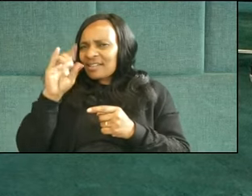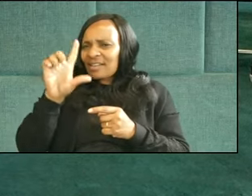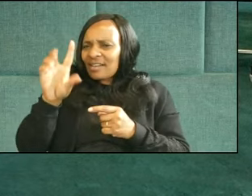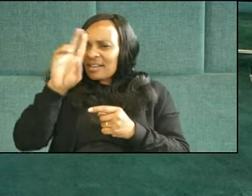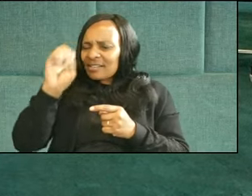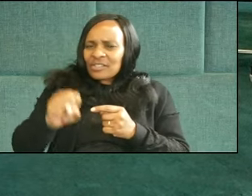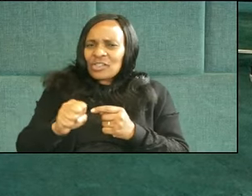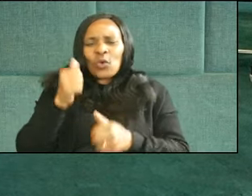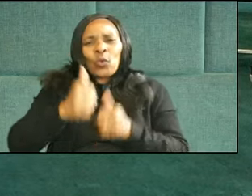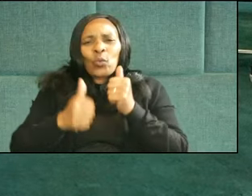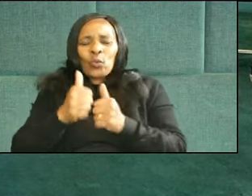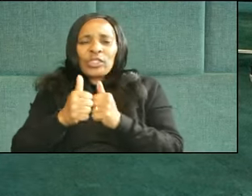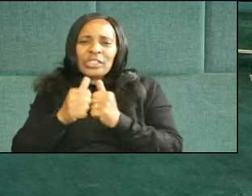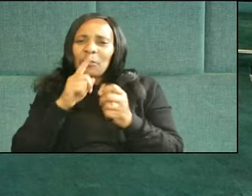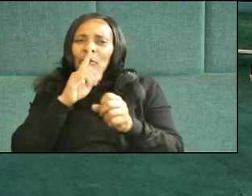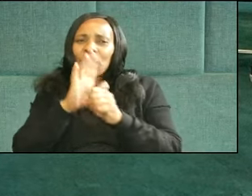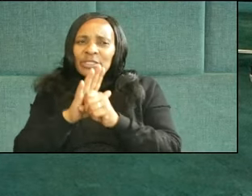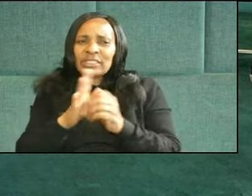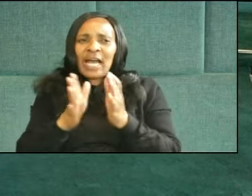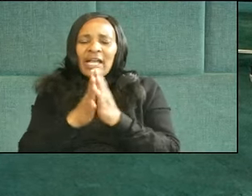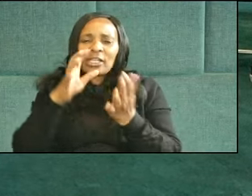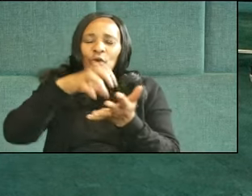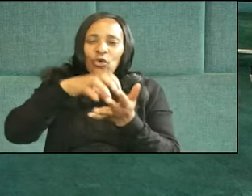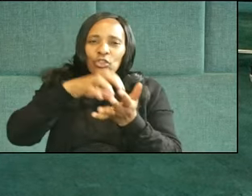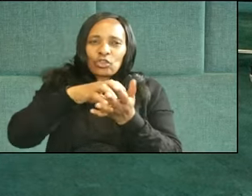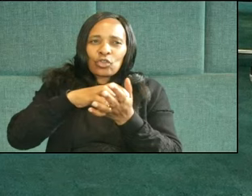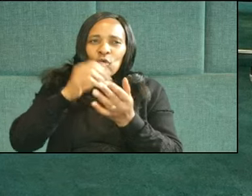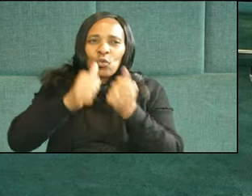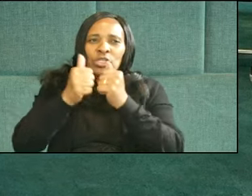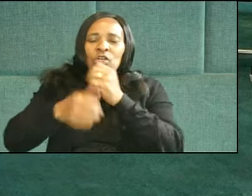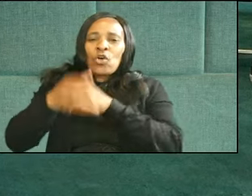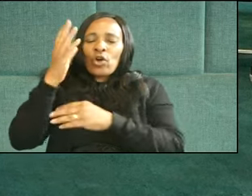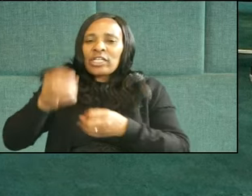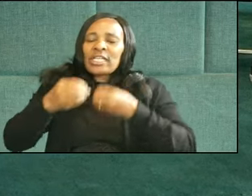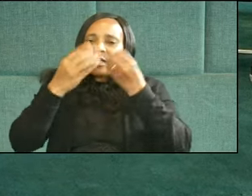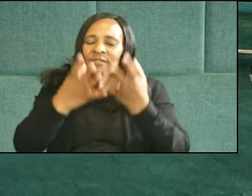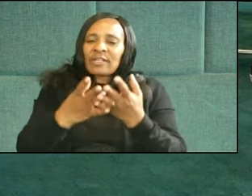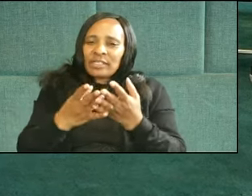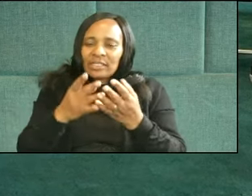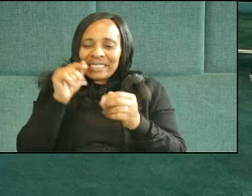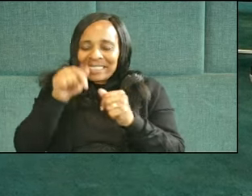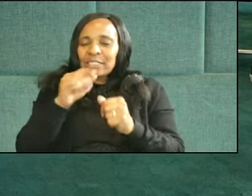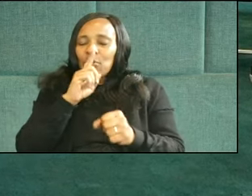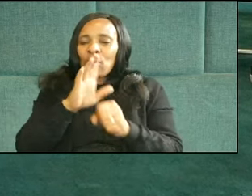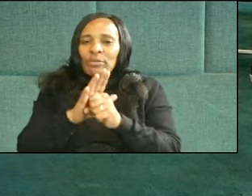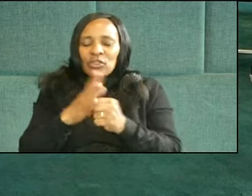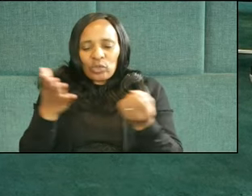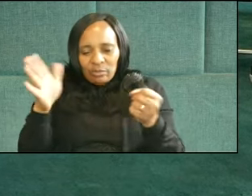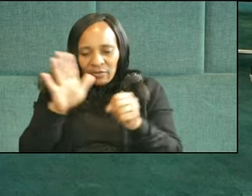what promise do you see, and what condition God gives so that that promise can be fulfilled?